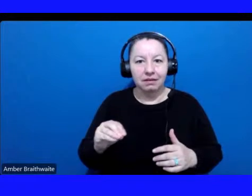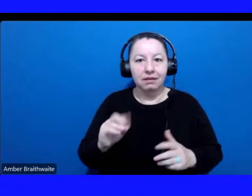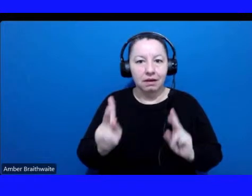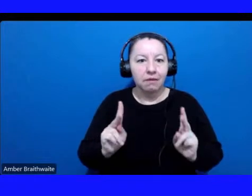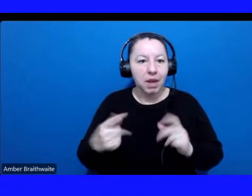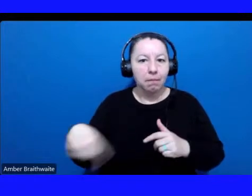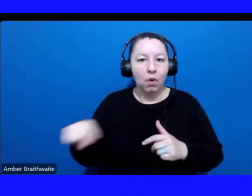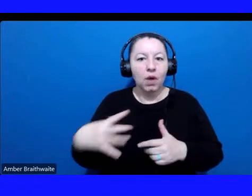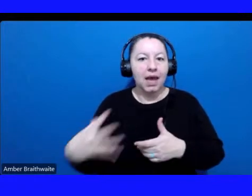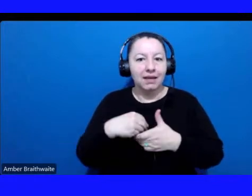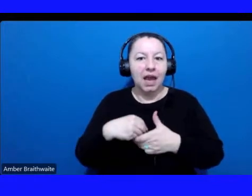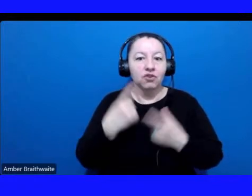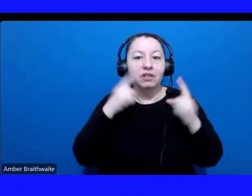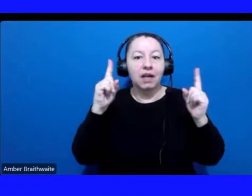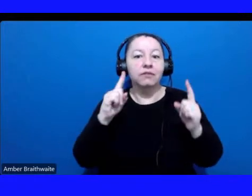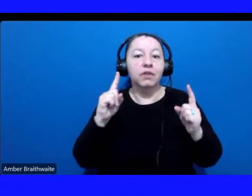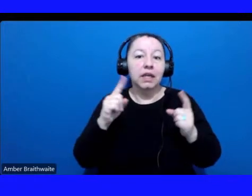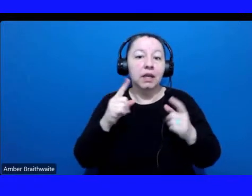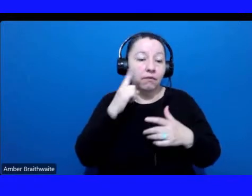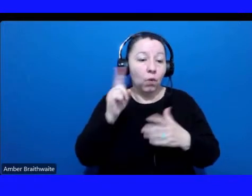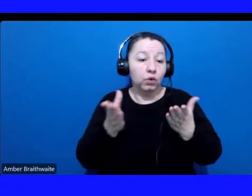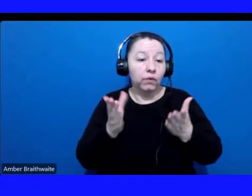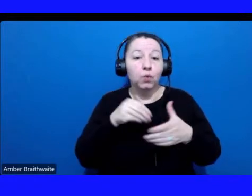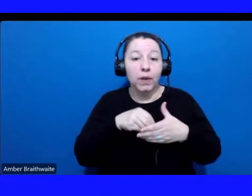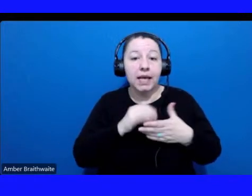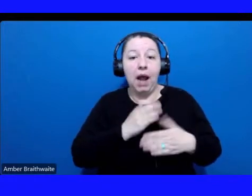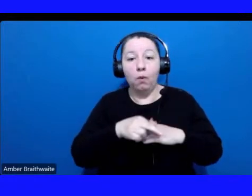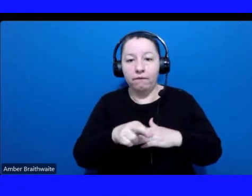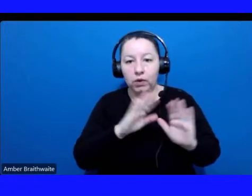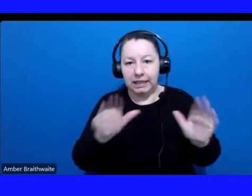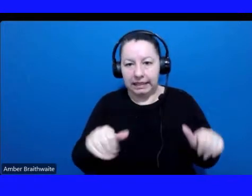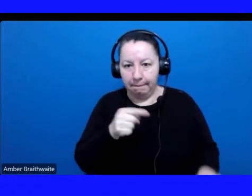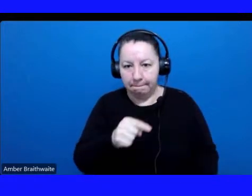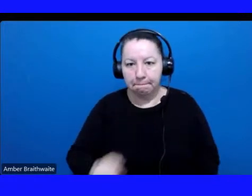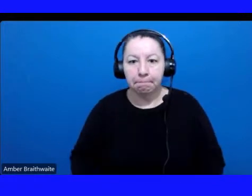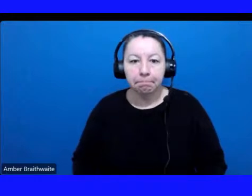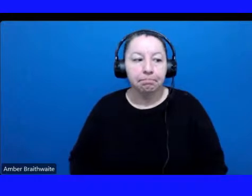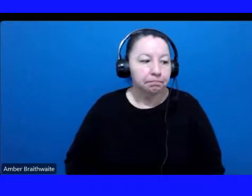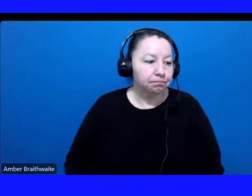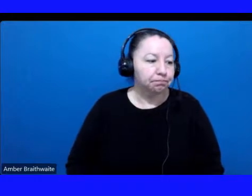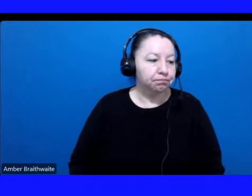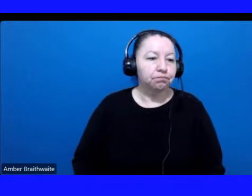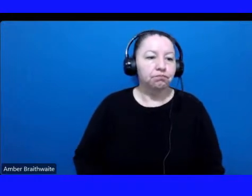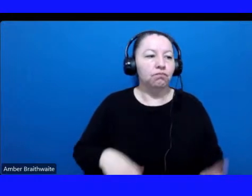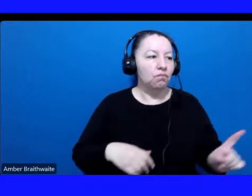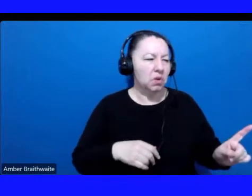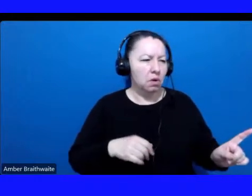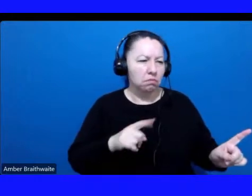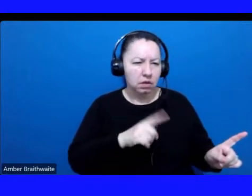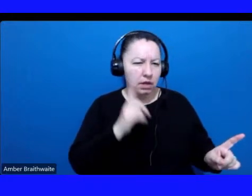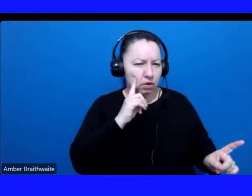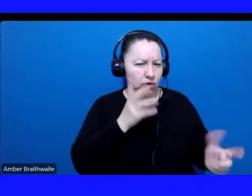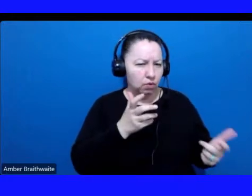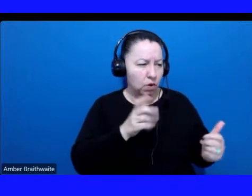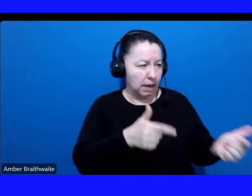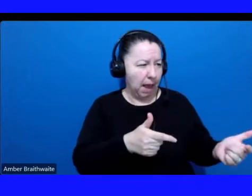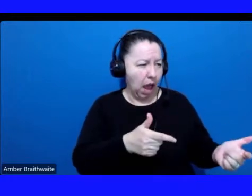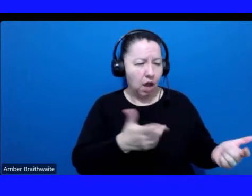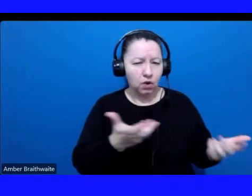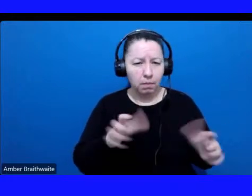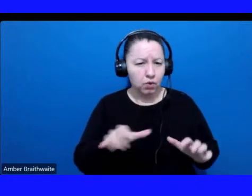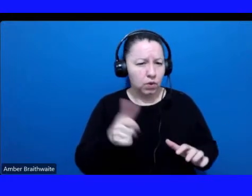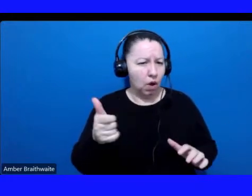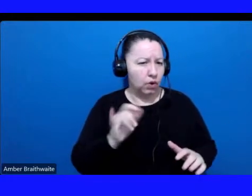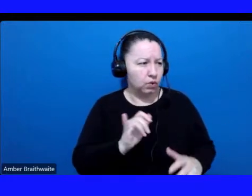and sick before we intervene. So this proactive is really important because we know who these